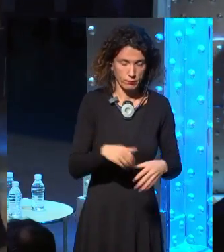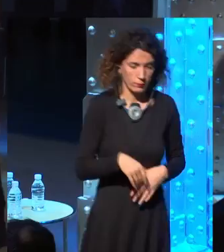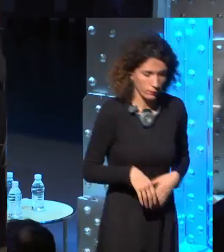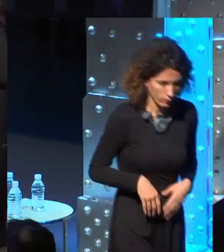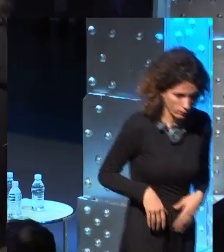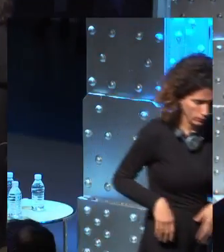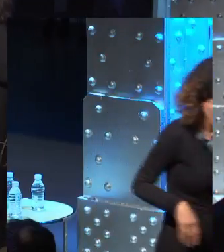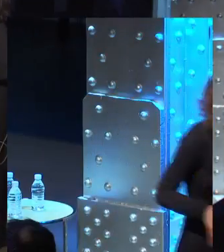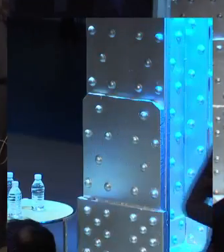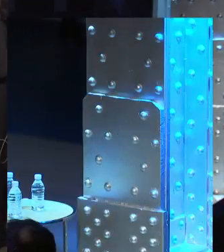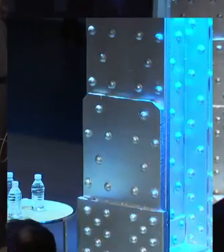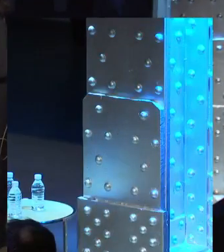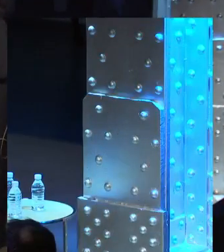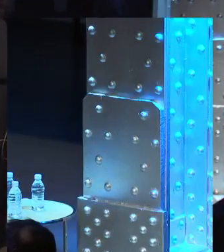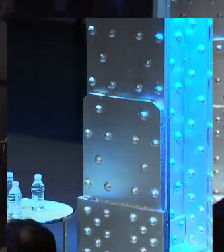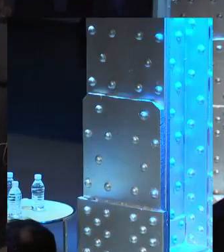happiness report.